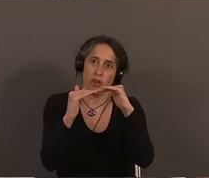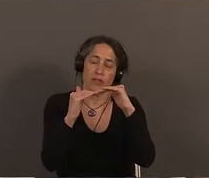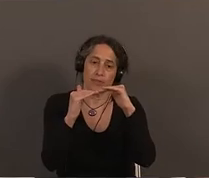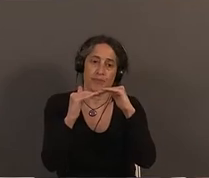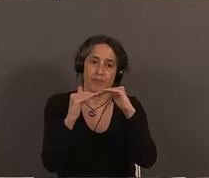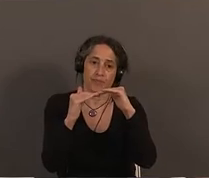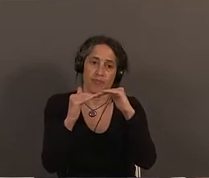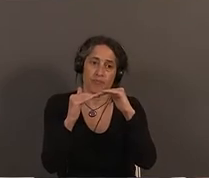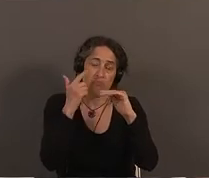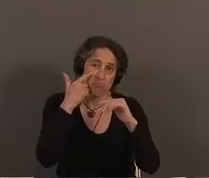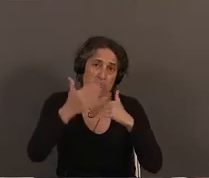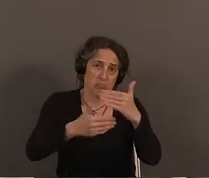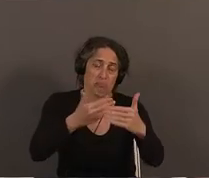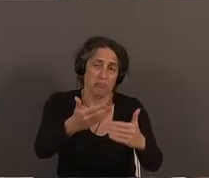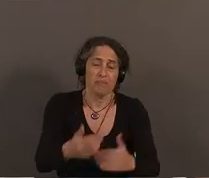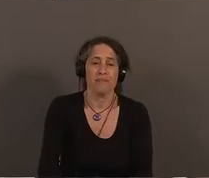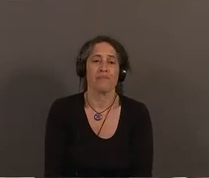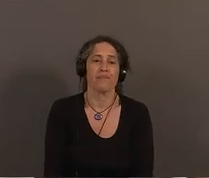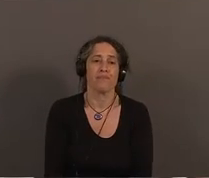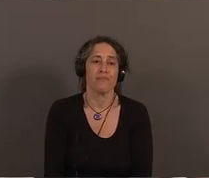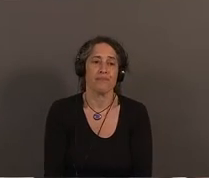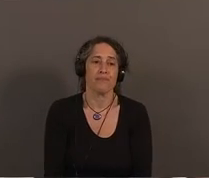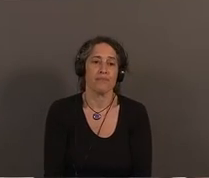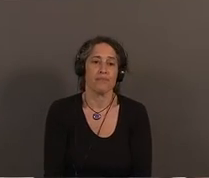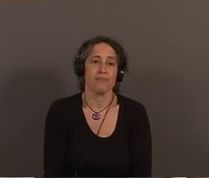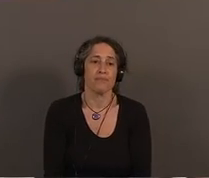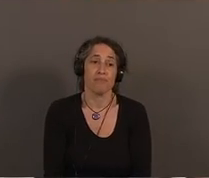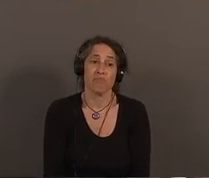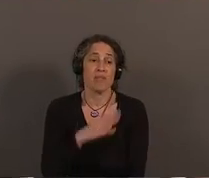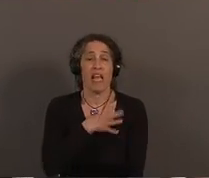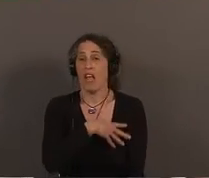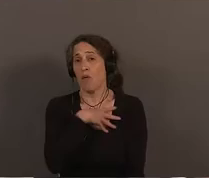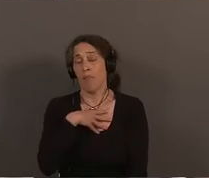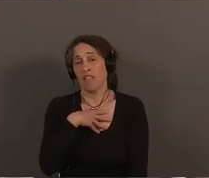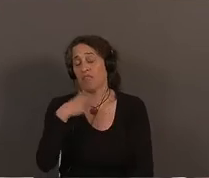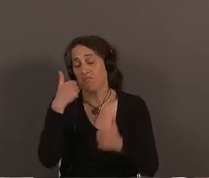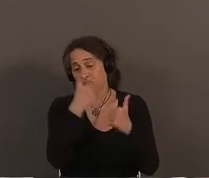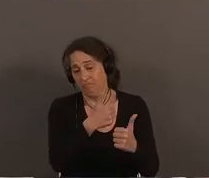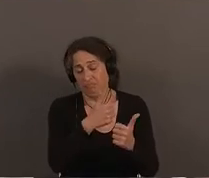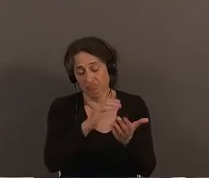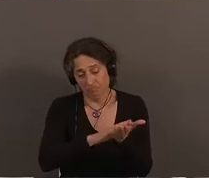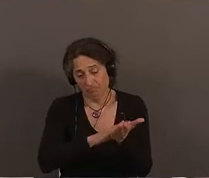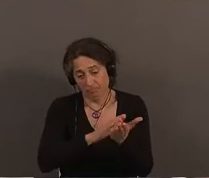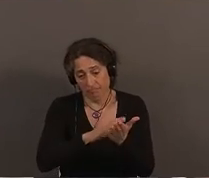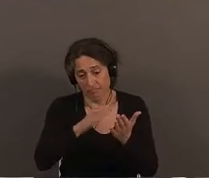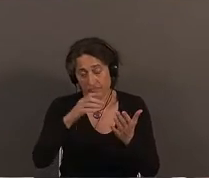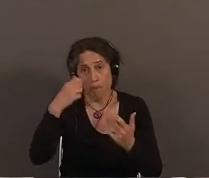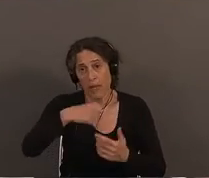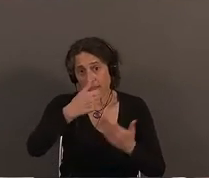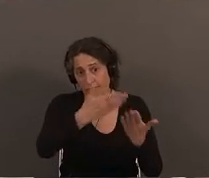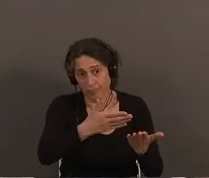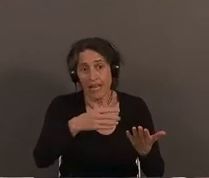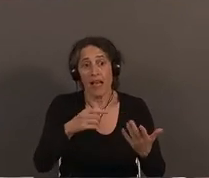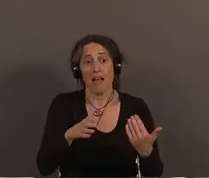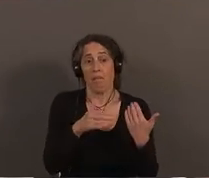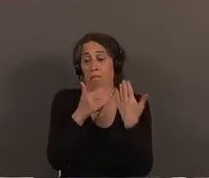they passed the testimony to the Bulgarian presidency, and the parliament, ourselves, and the new presidency